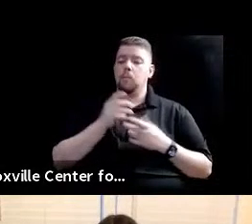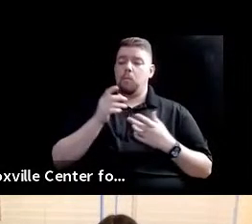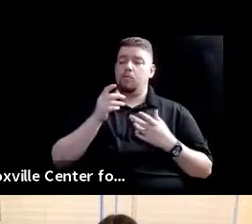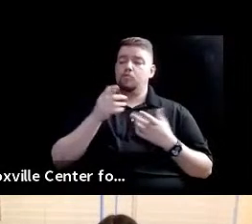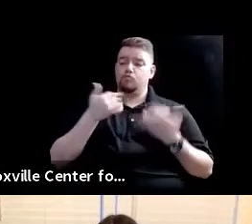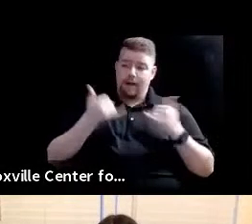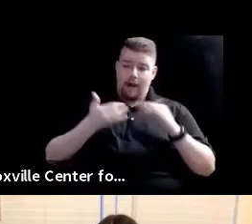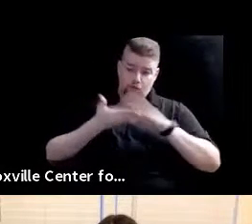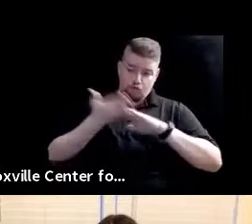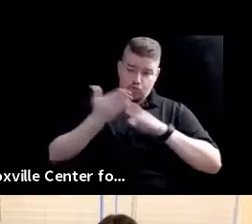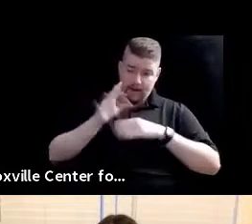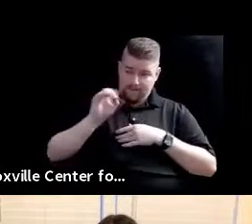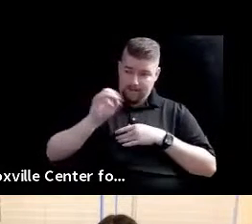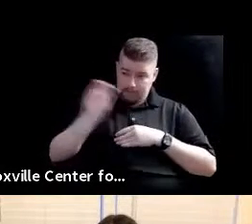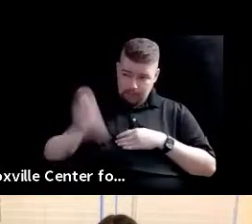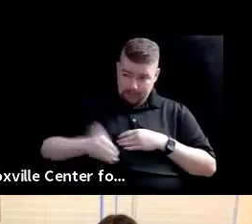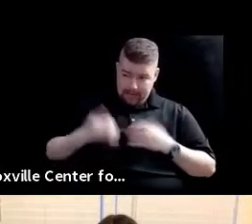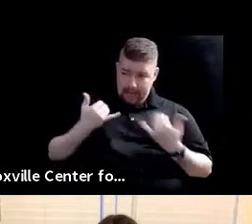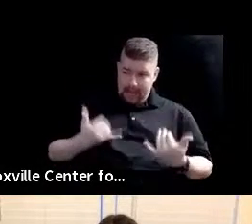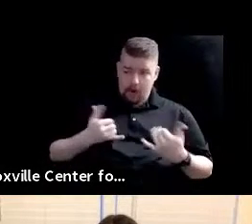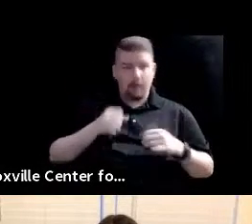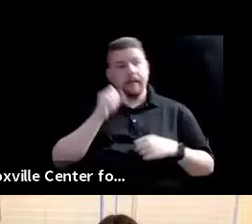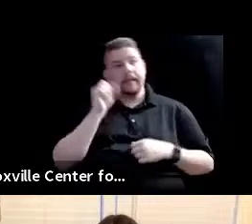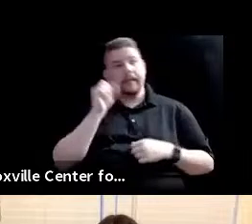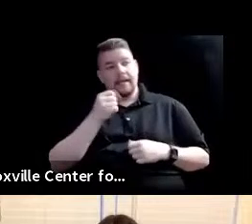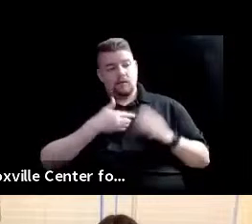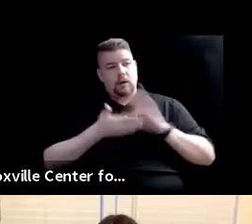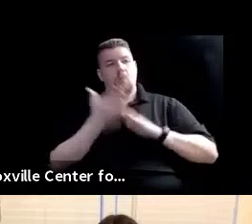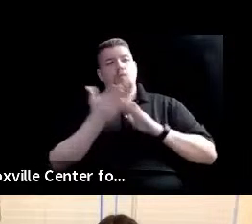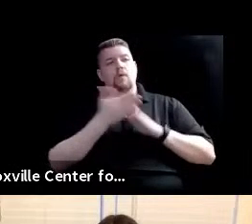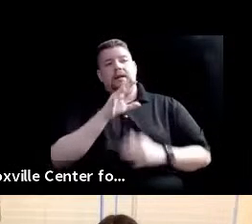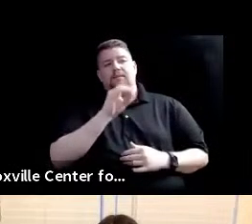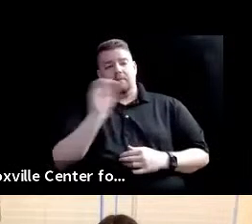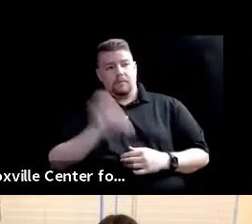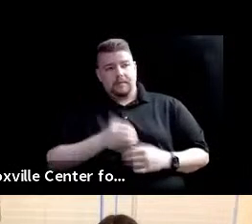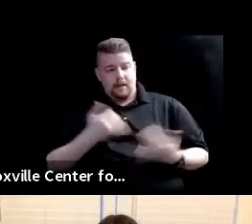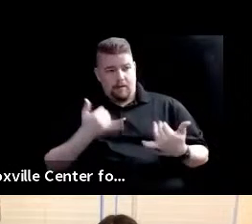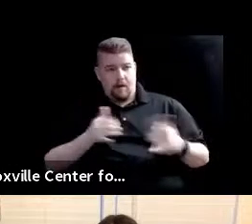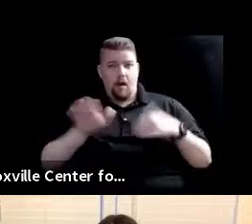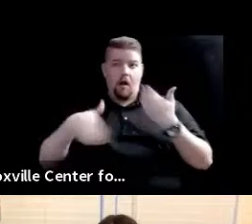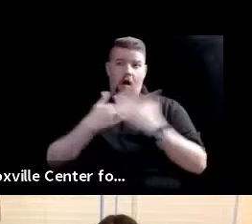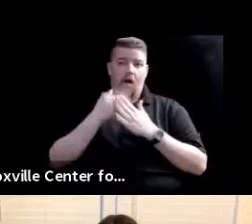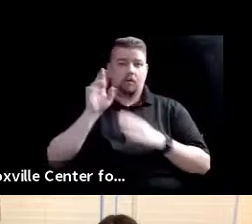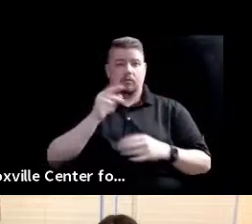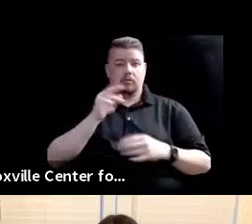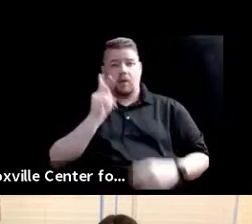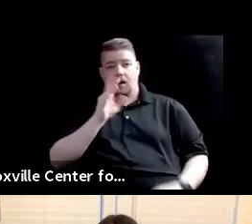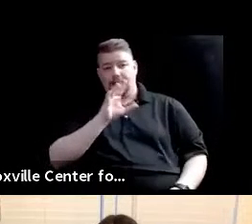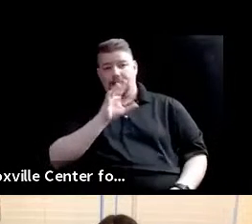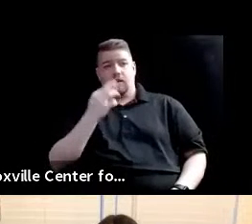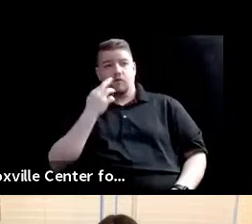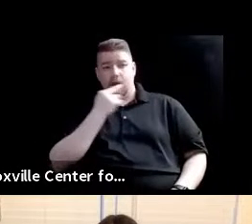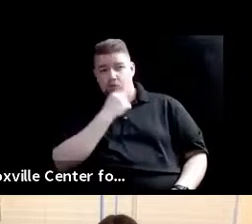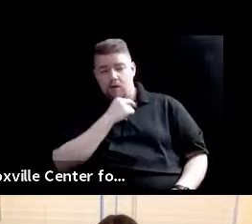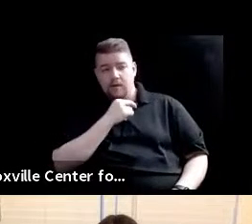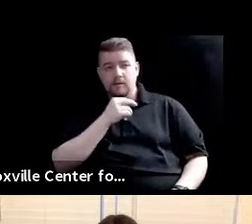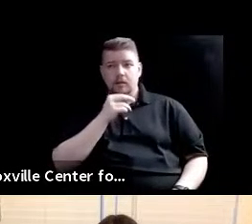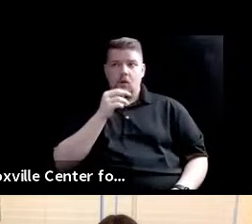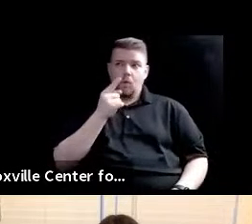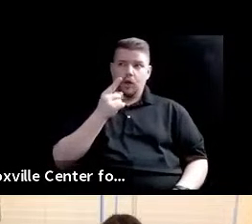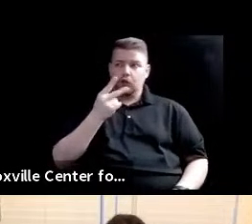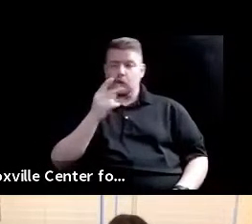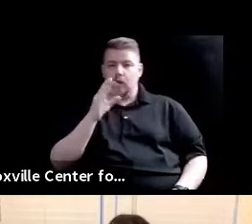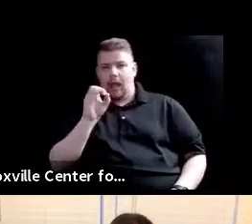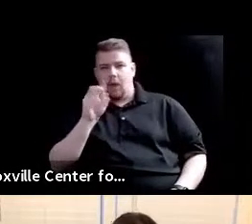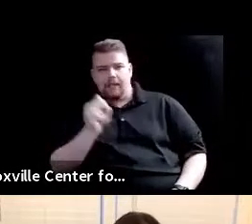about 50%? You seem to indicate that. Yes, ma'am. We're running at 50% in all the Knox County restaurants. There are 1 or 2 counties,